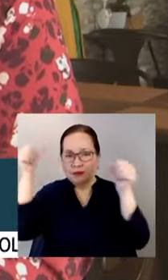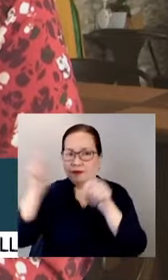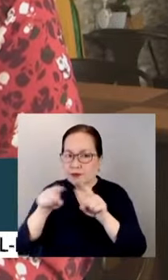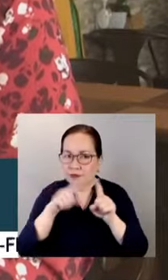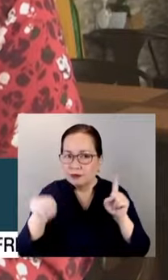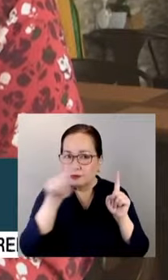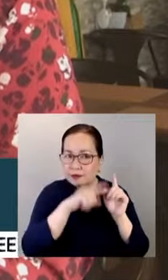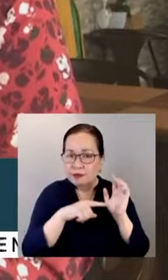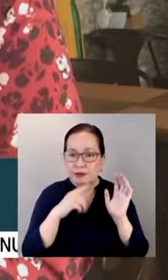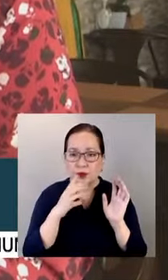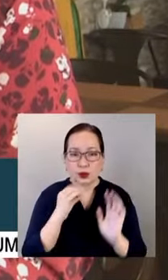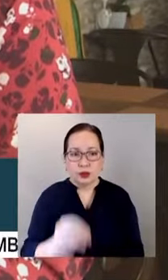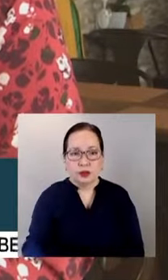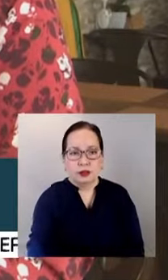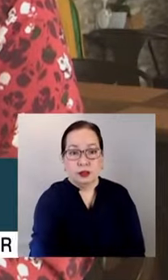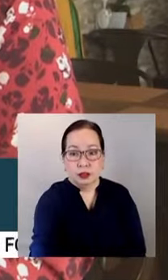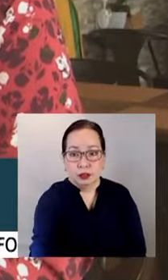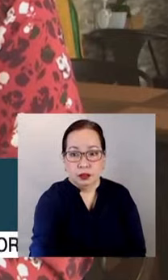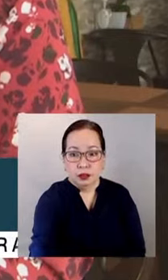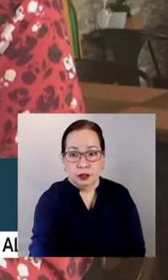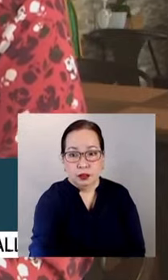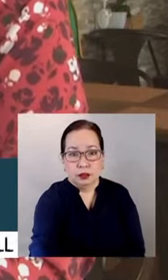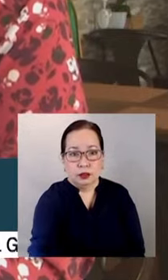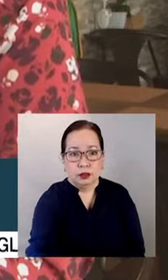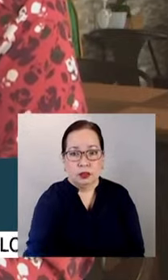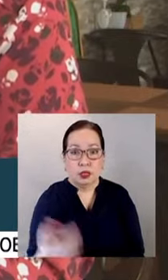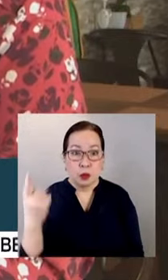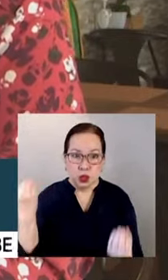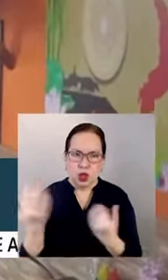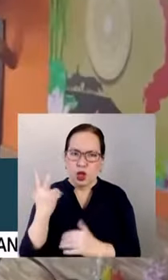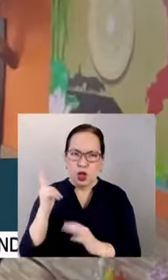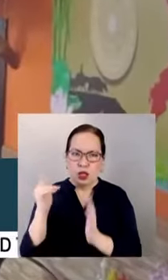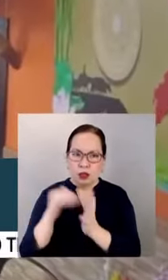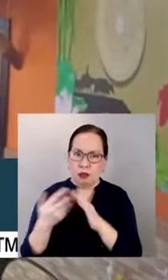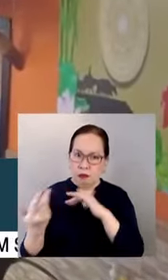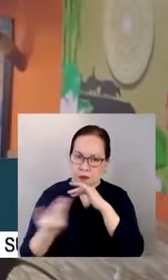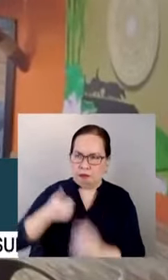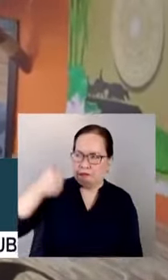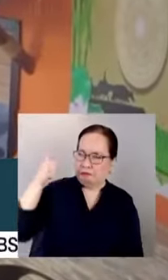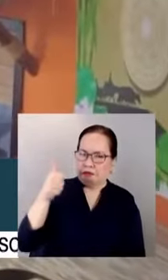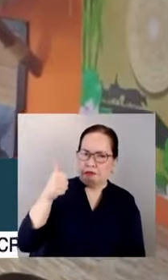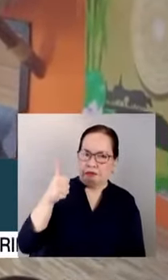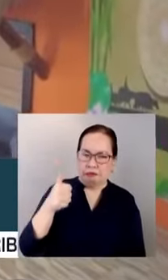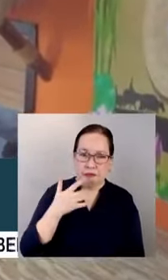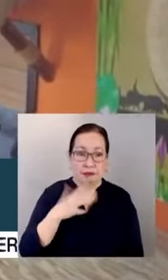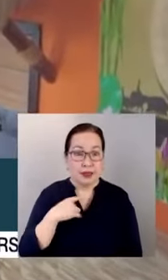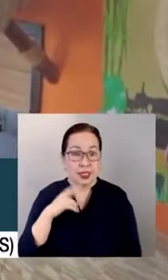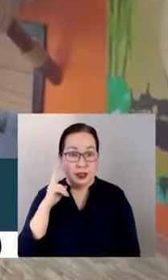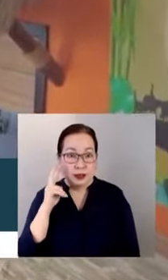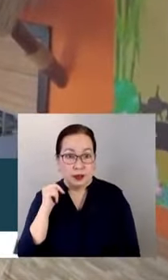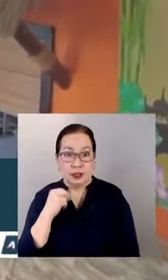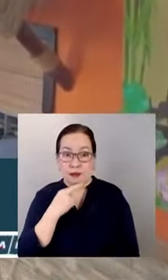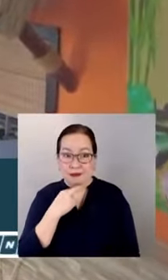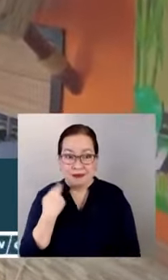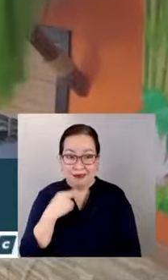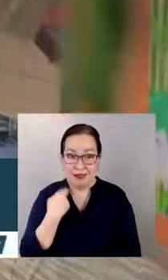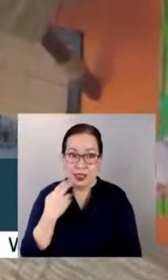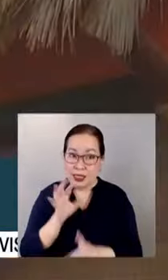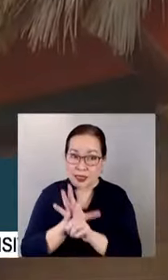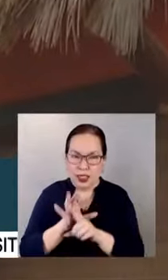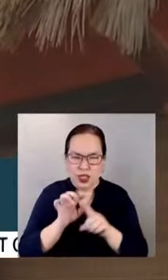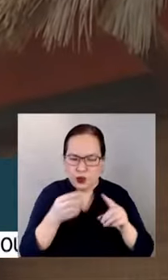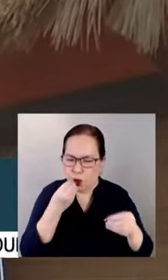review was 30,000 people thumbs up. Vietnamese cuisines combine together in a